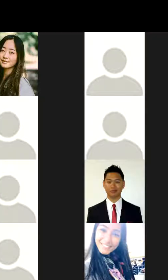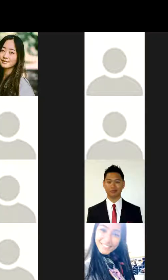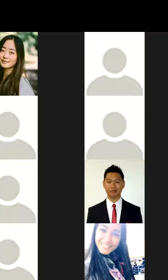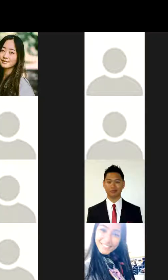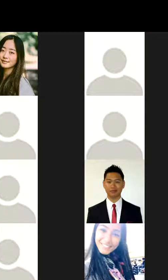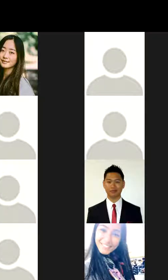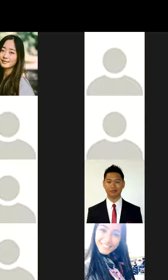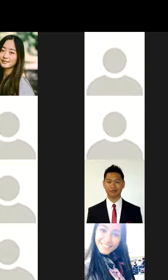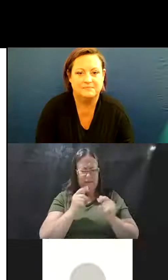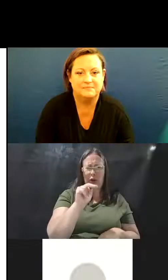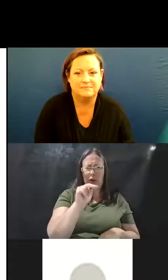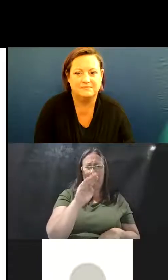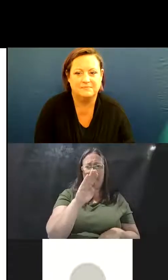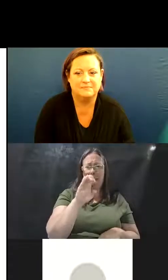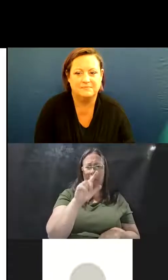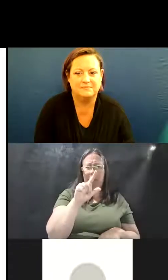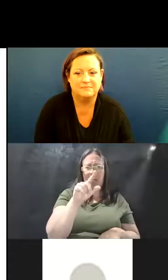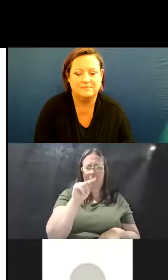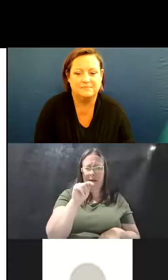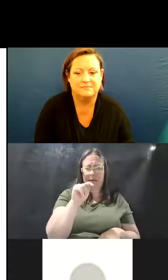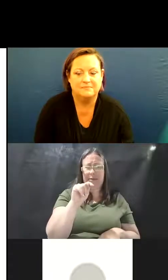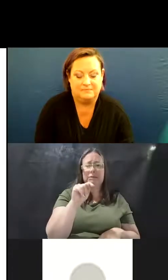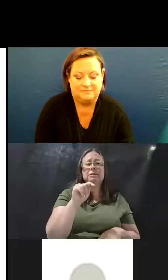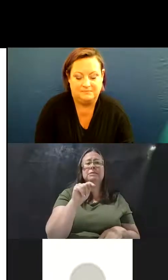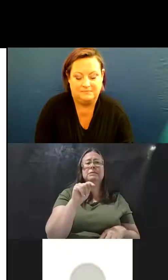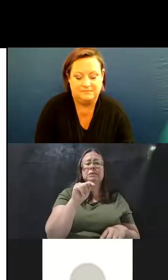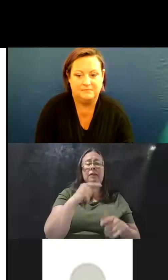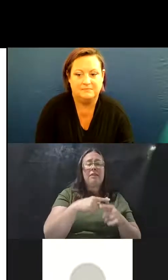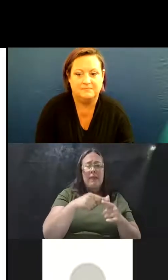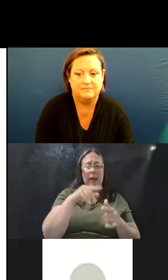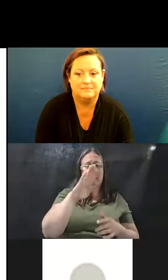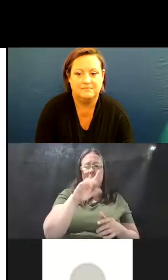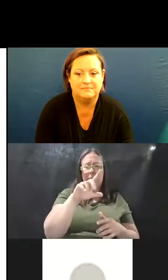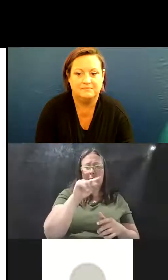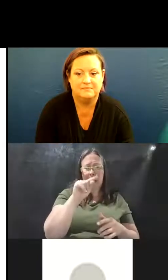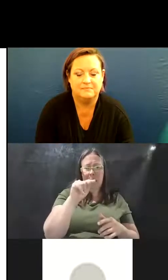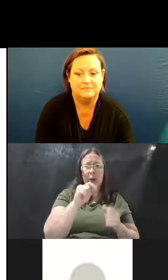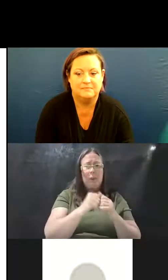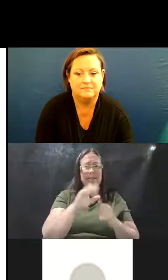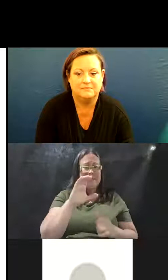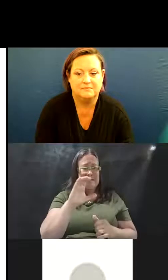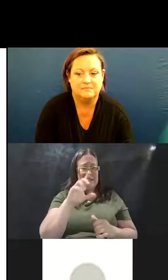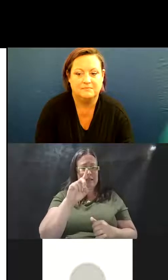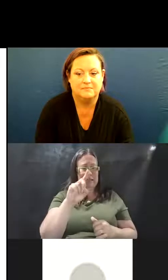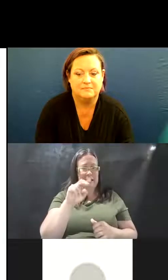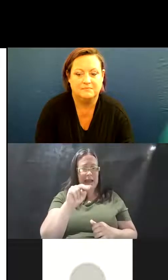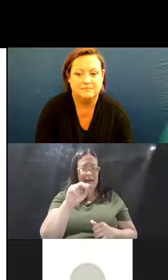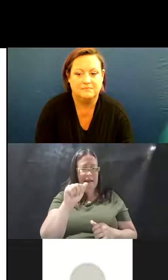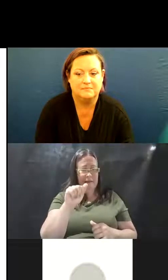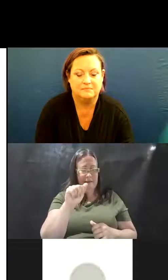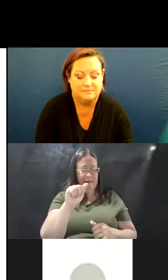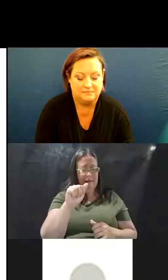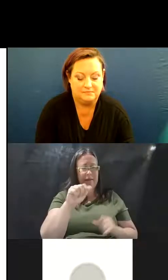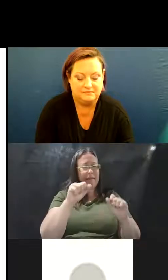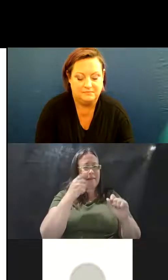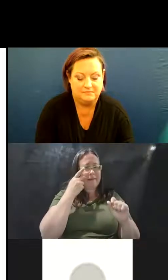total RNA and then blot it with the cDNA, or just the coding sequence. So you